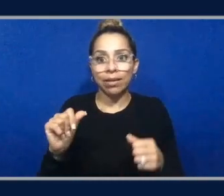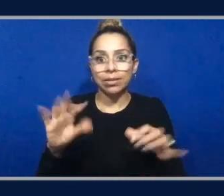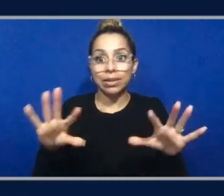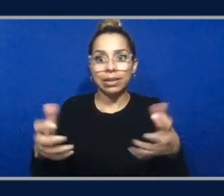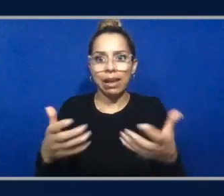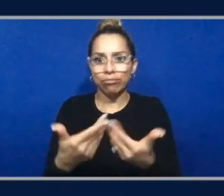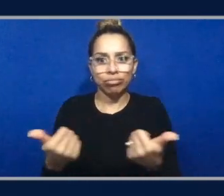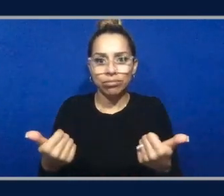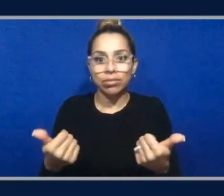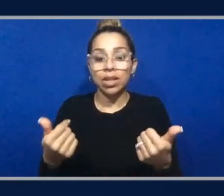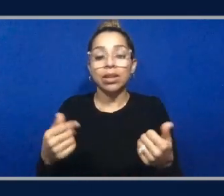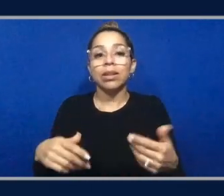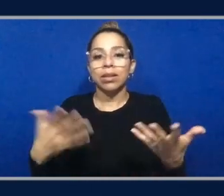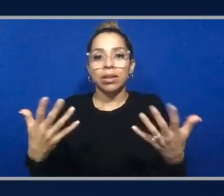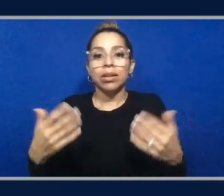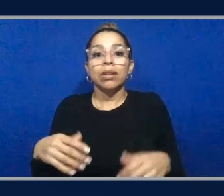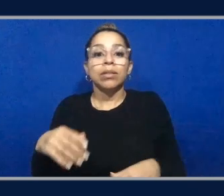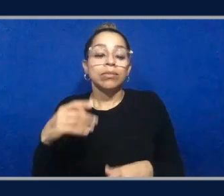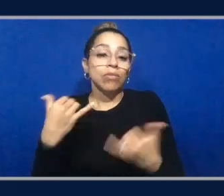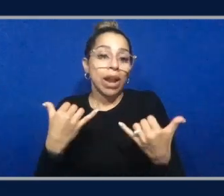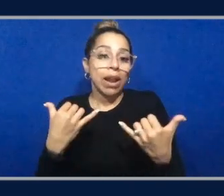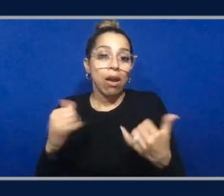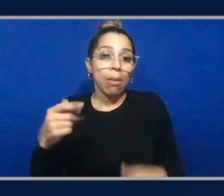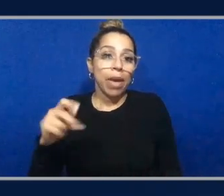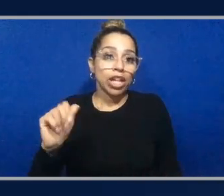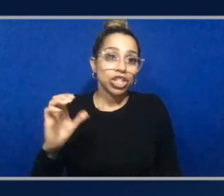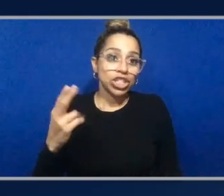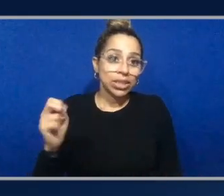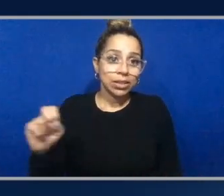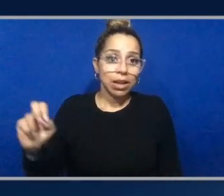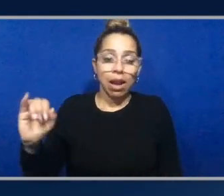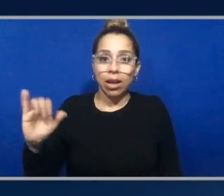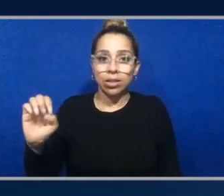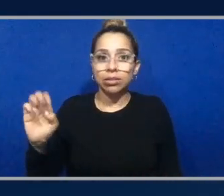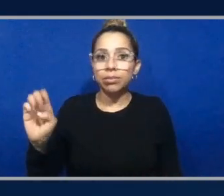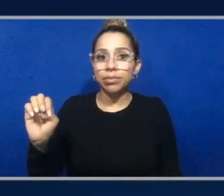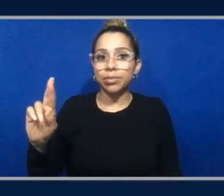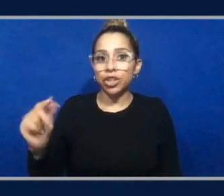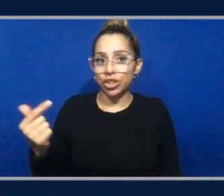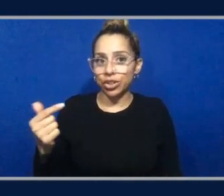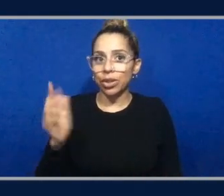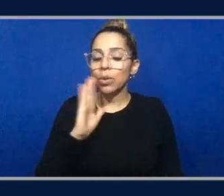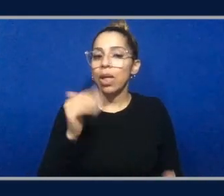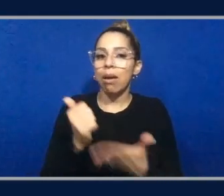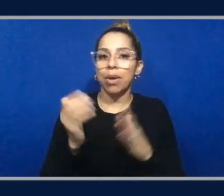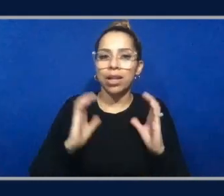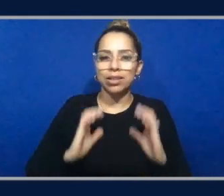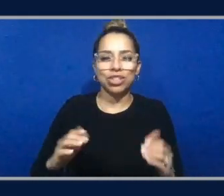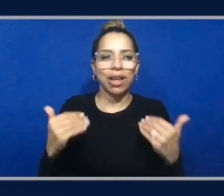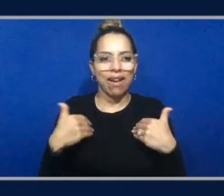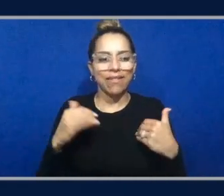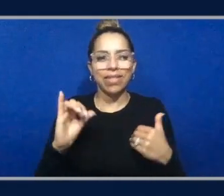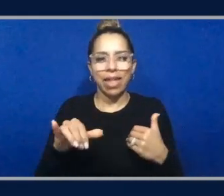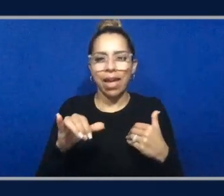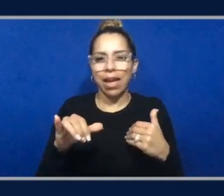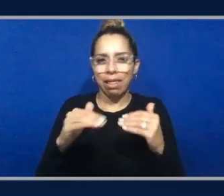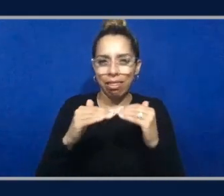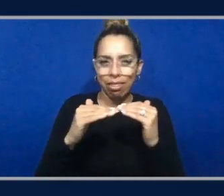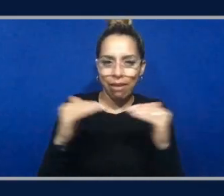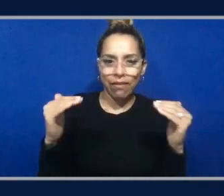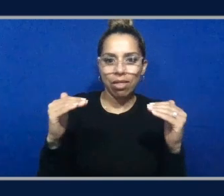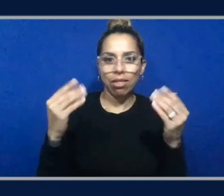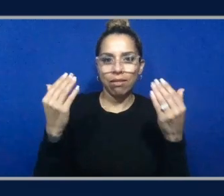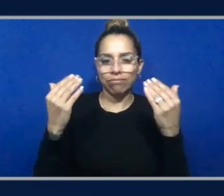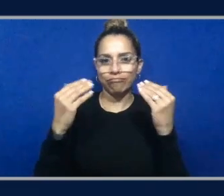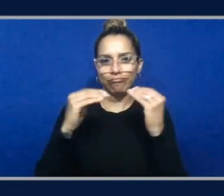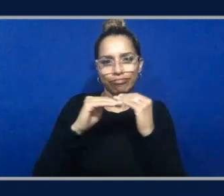Apache Iceberg really helps these customers achieve that level of consistency even when they have multiple writers writing onto the same